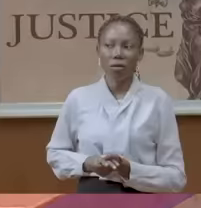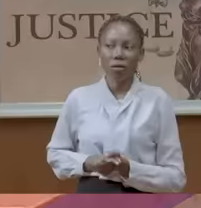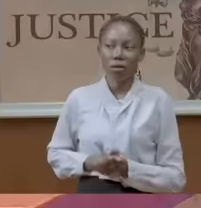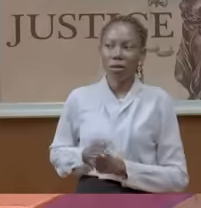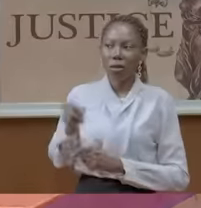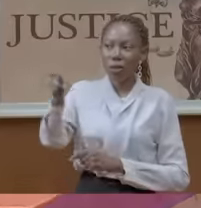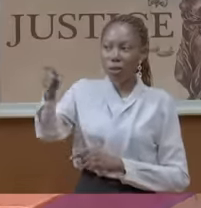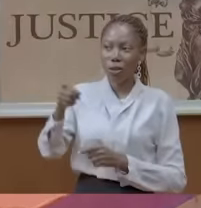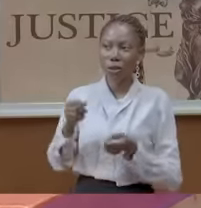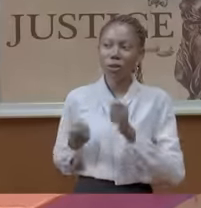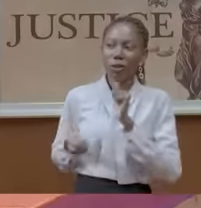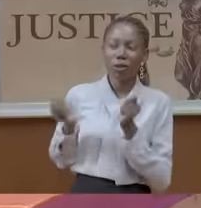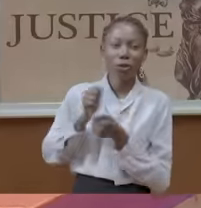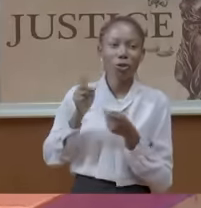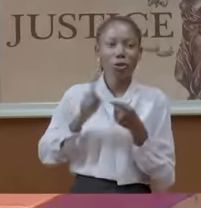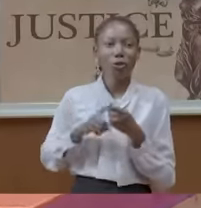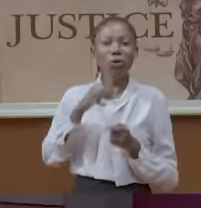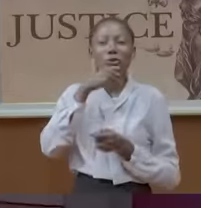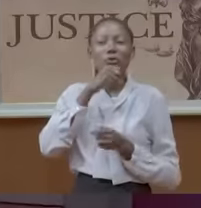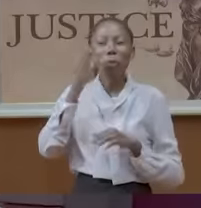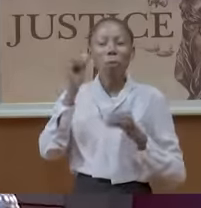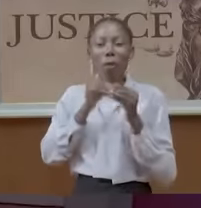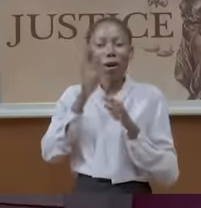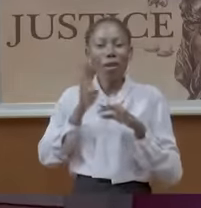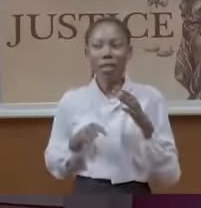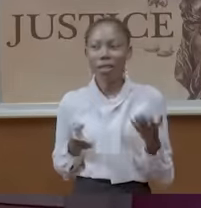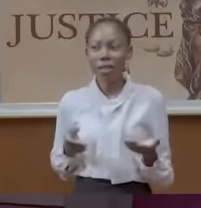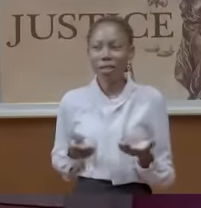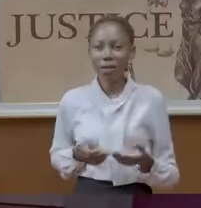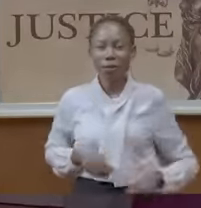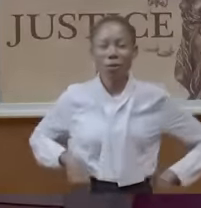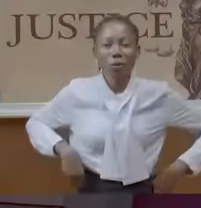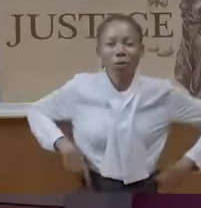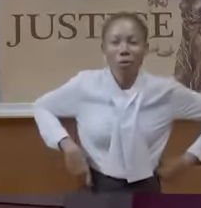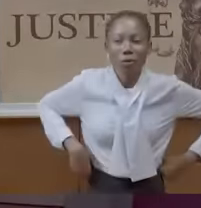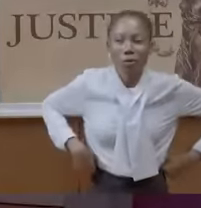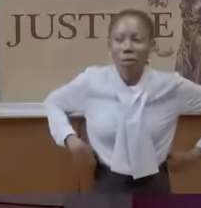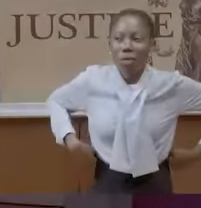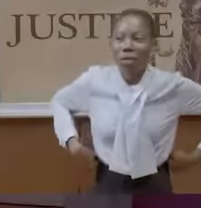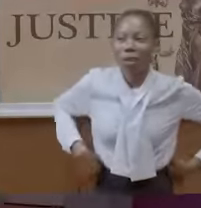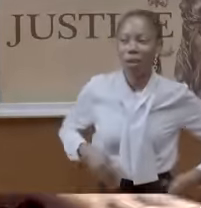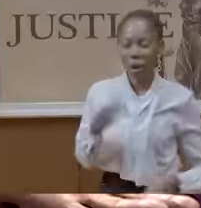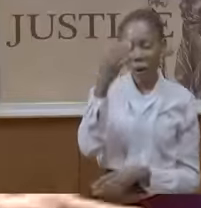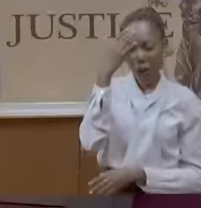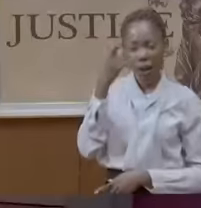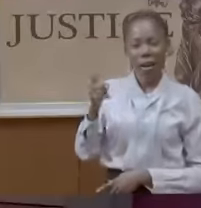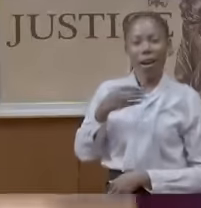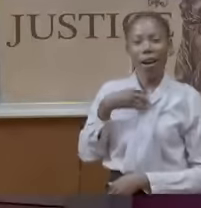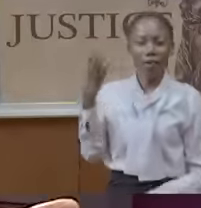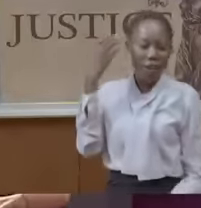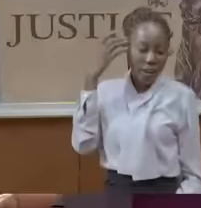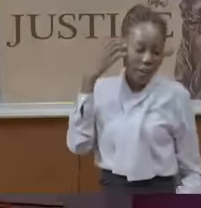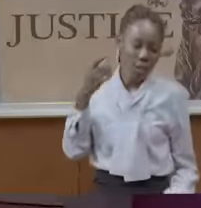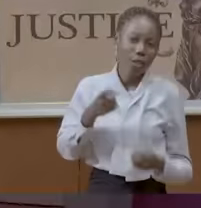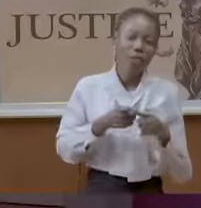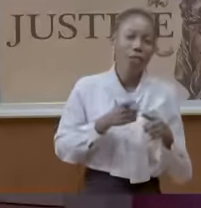firstborn. So my pastor said, run out, because this one will kill you. Now show me a story, it's a thing. This one, because they have had stories, this one will kill